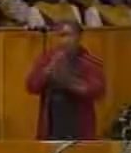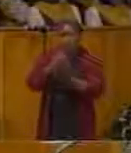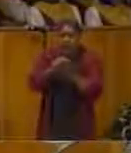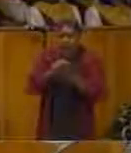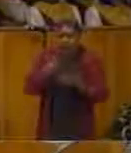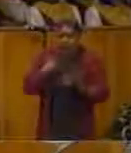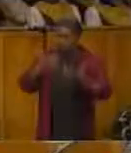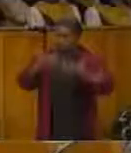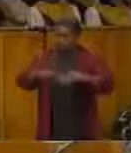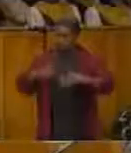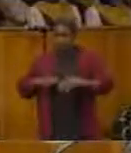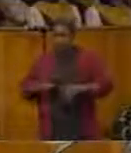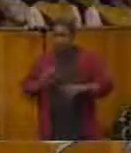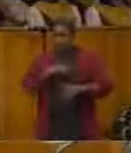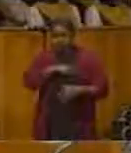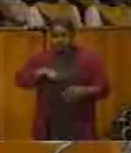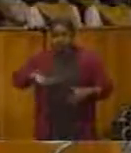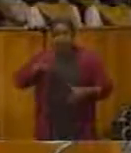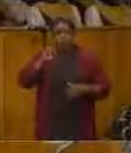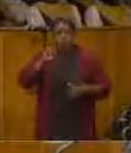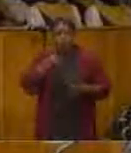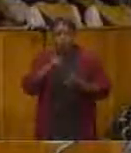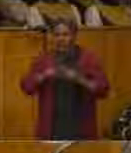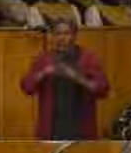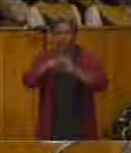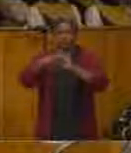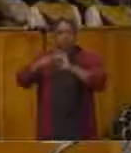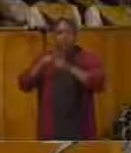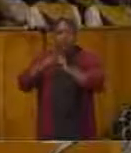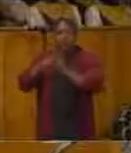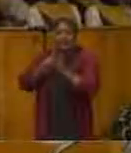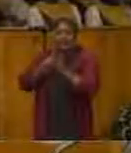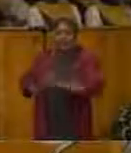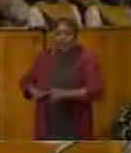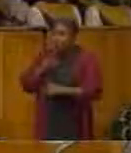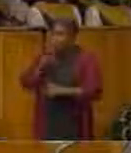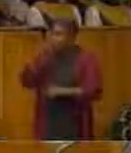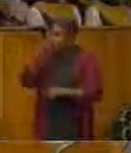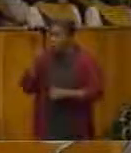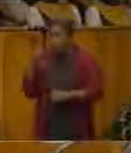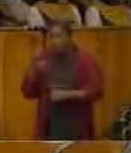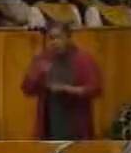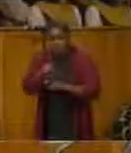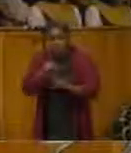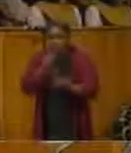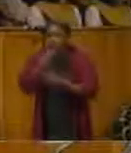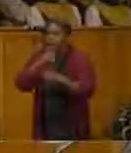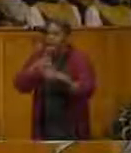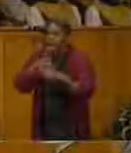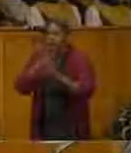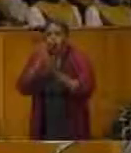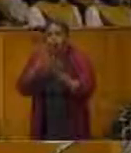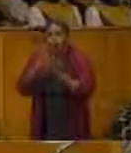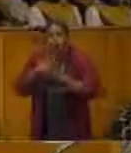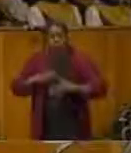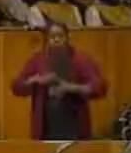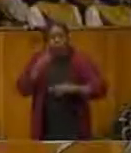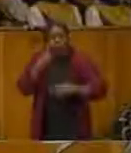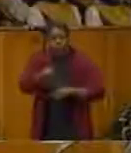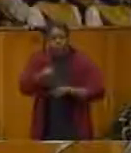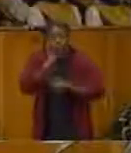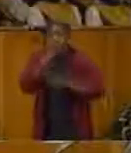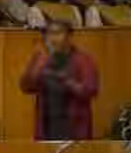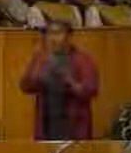advertising, wearing the logos and brands of designers who don't look like you, didn't make clothes for you, and probably don't even